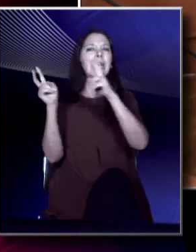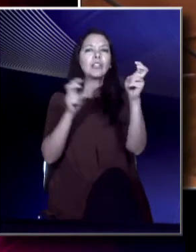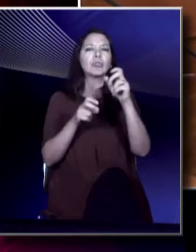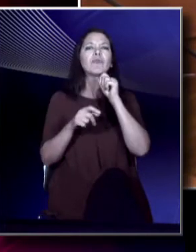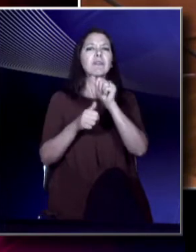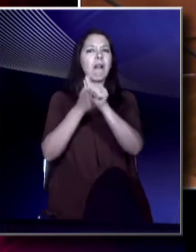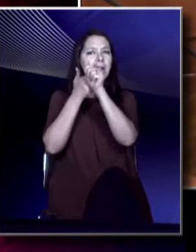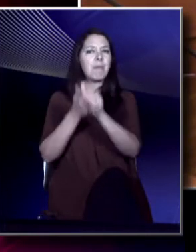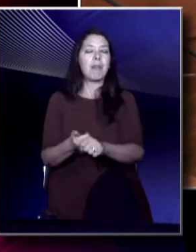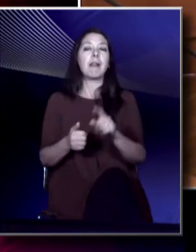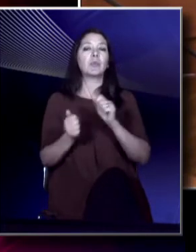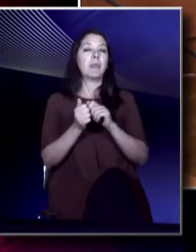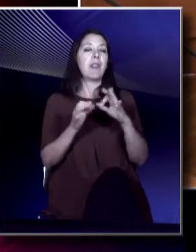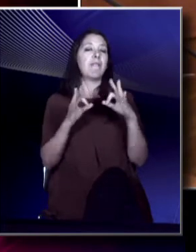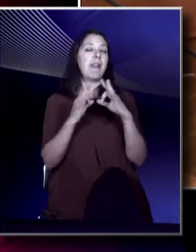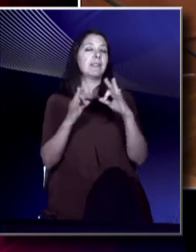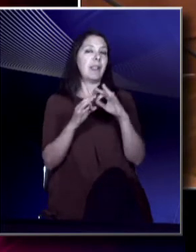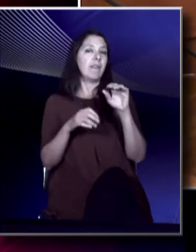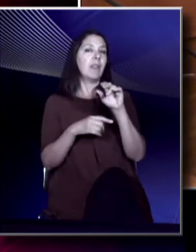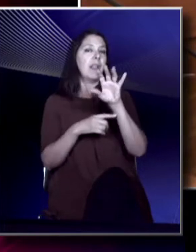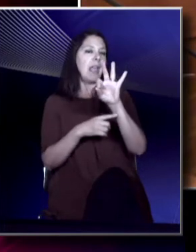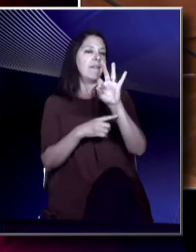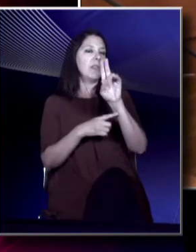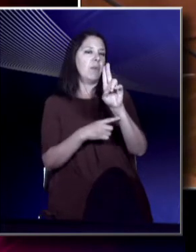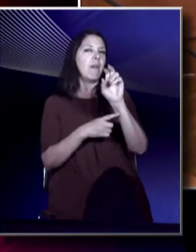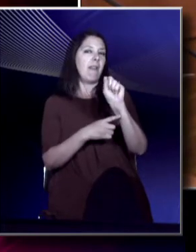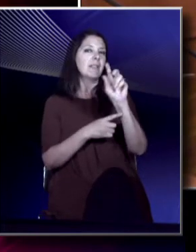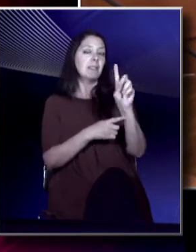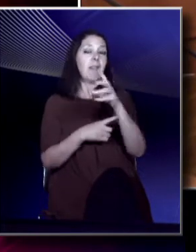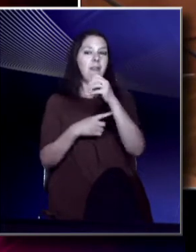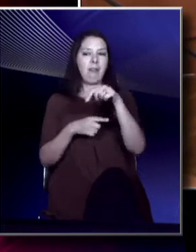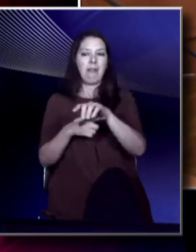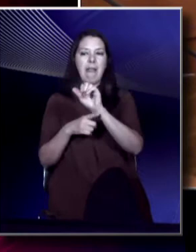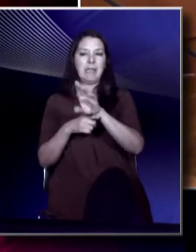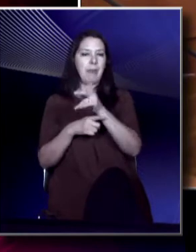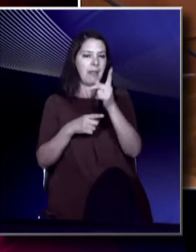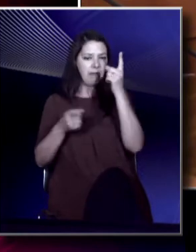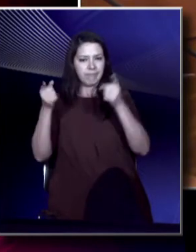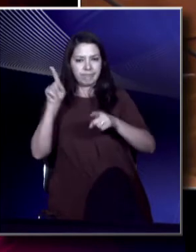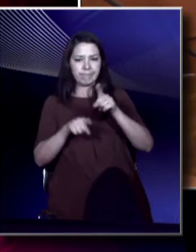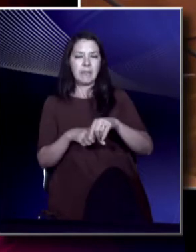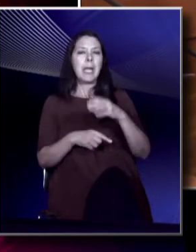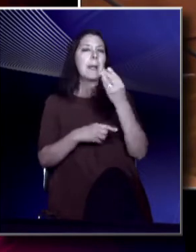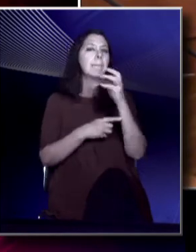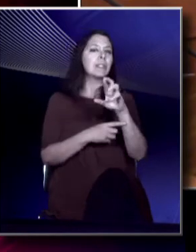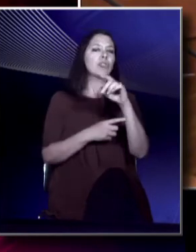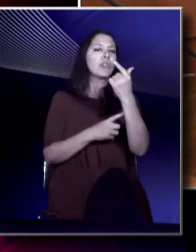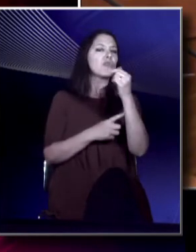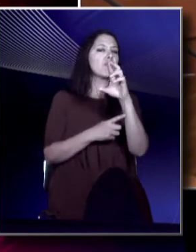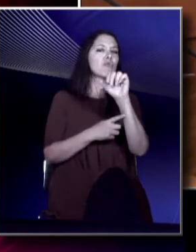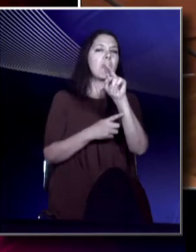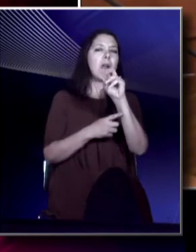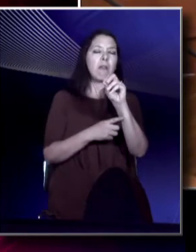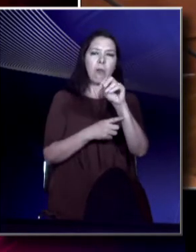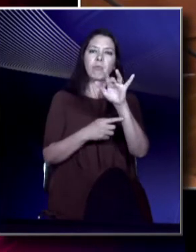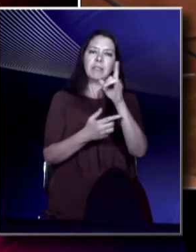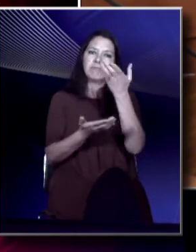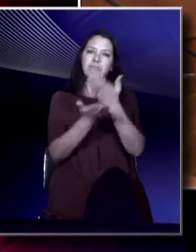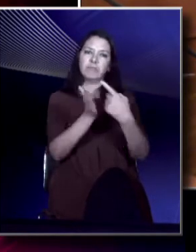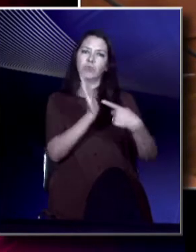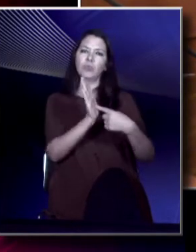between Flagstaff Unified School District and ASDB, something that Mr. Negrano publicly acknowledged at the last board meeting.